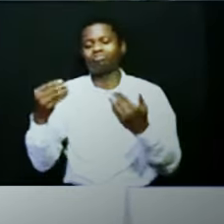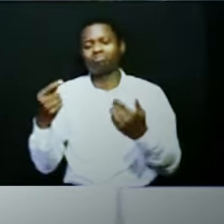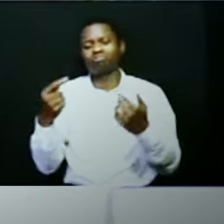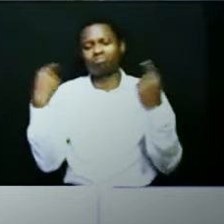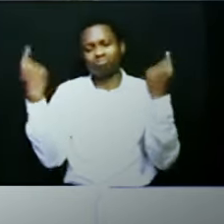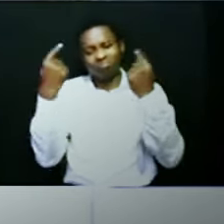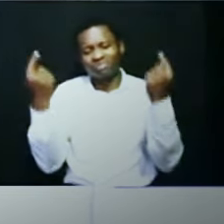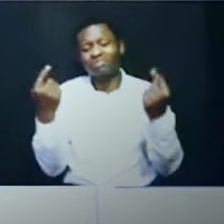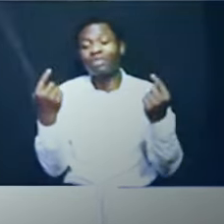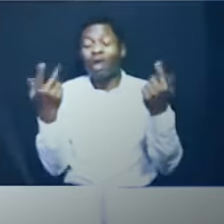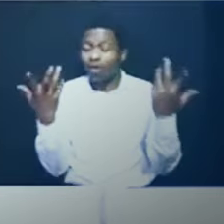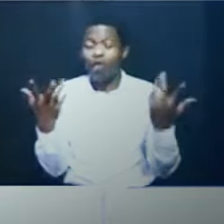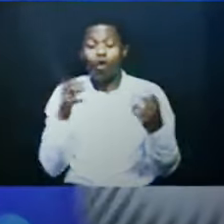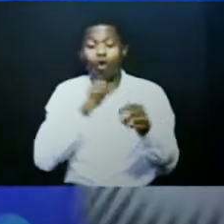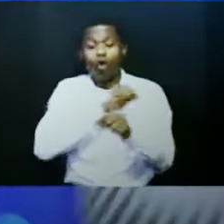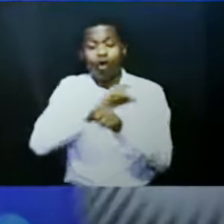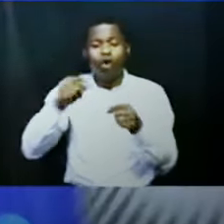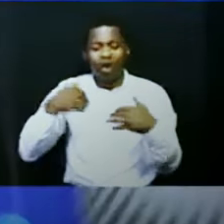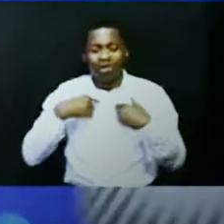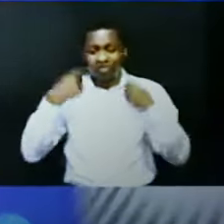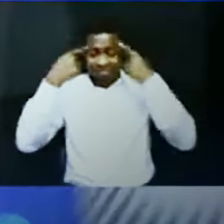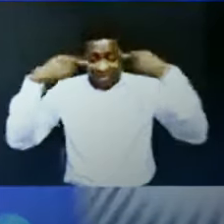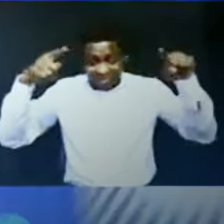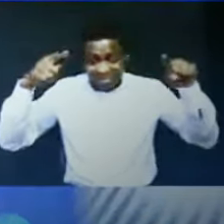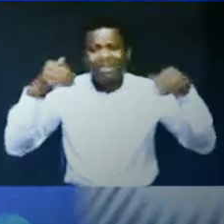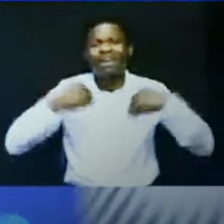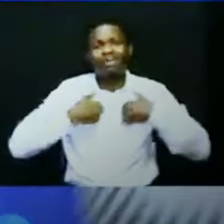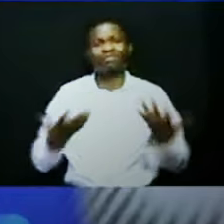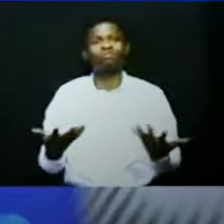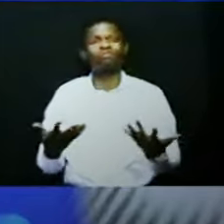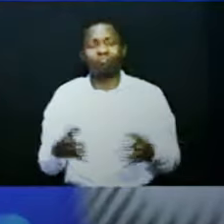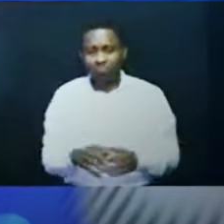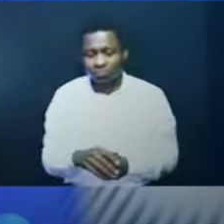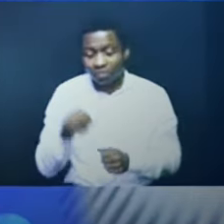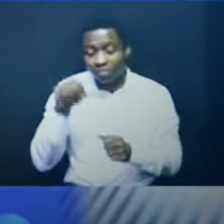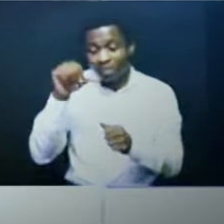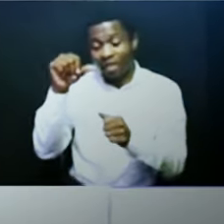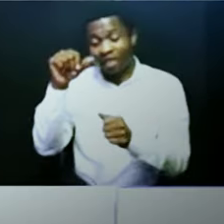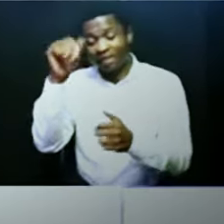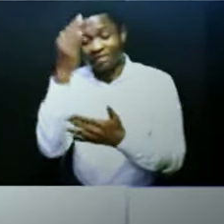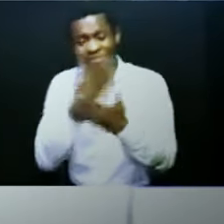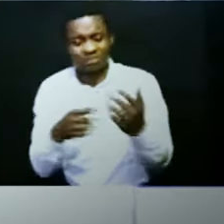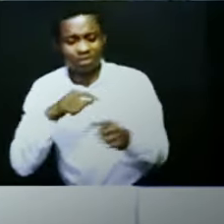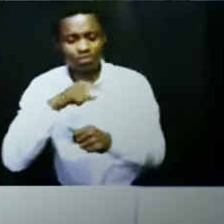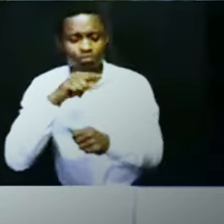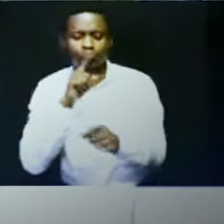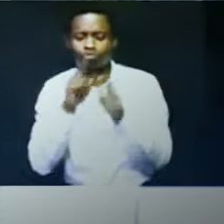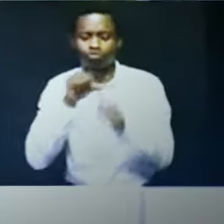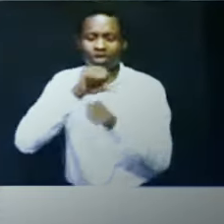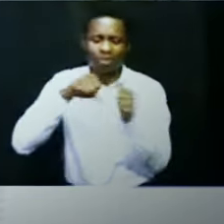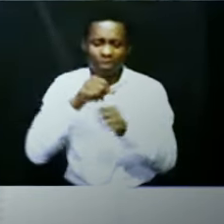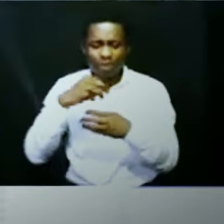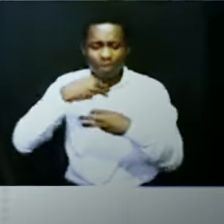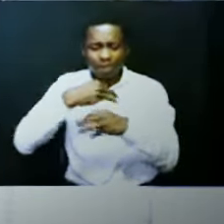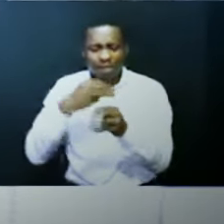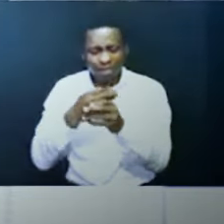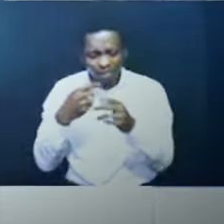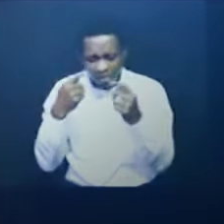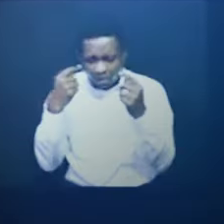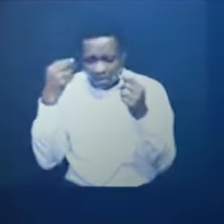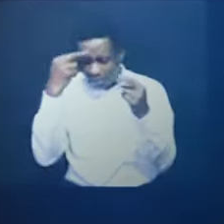You see, sometimes I'll be talking about rearranging our minds. Because we